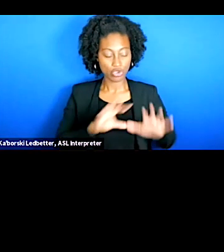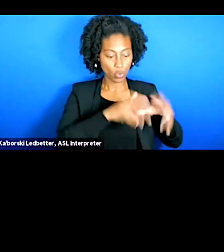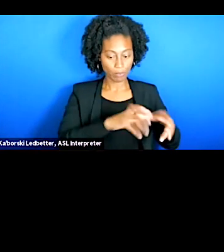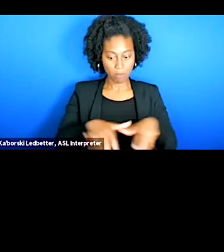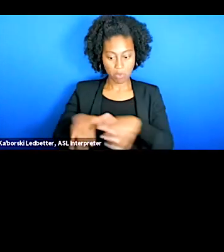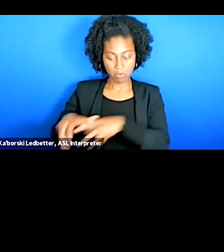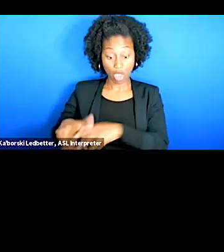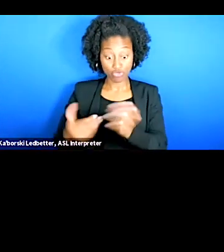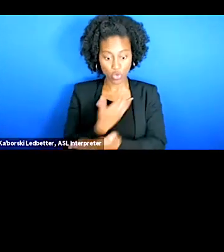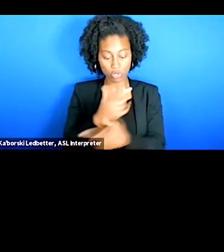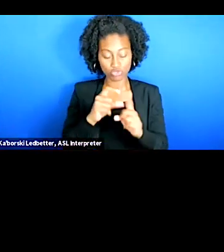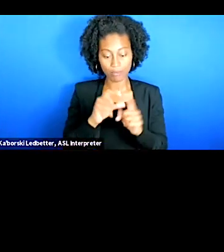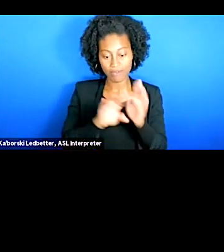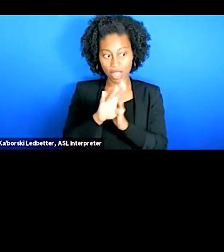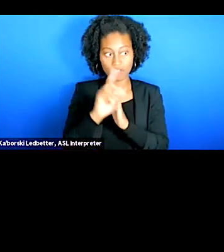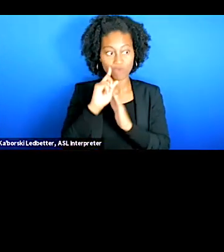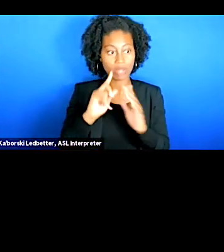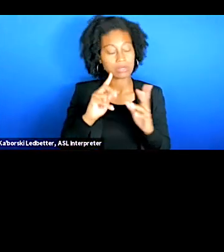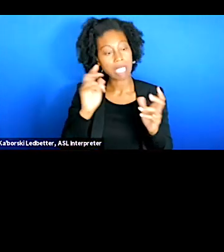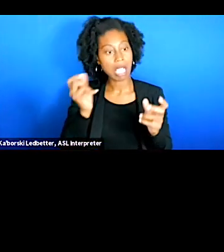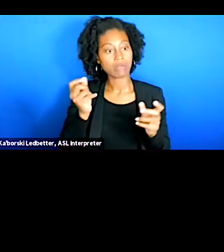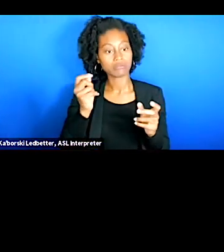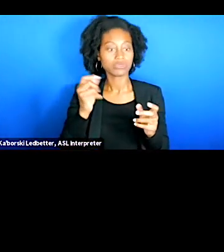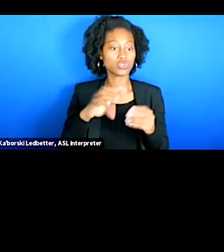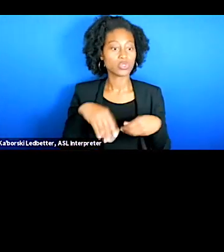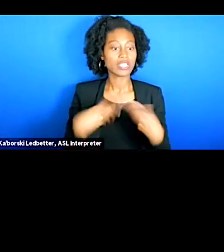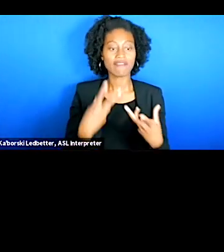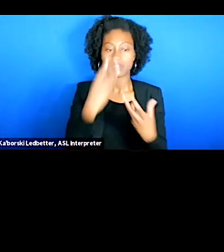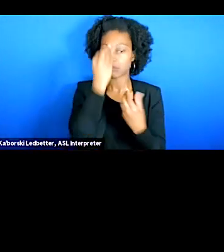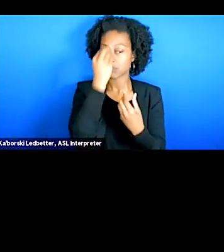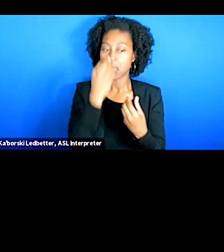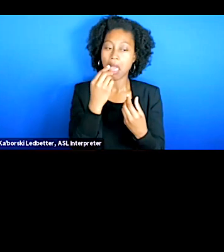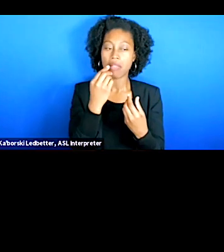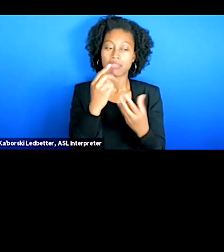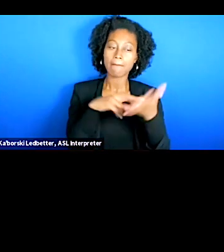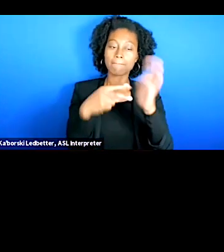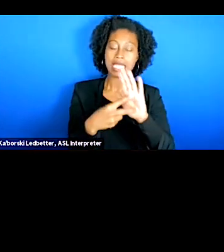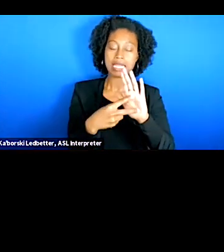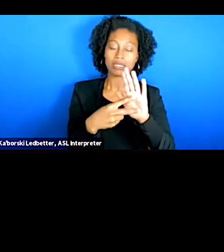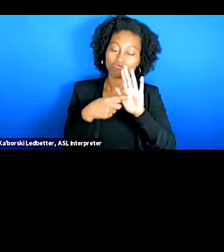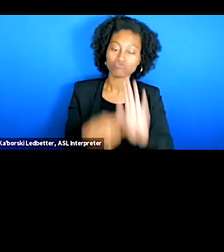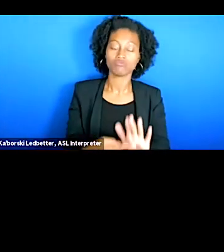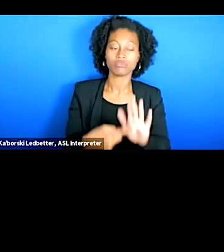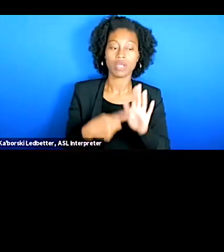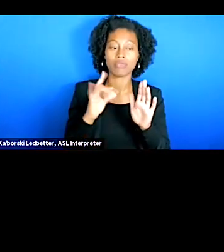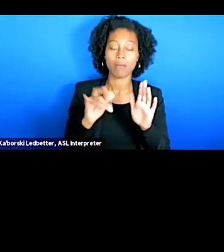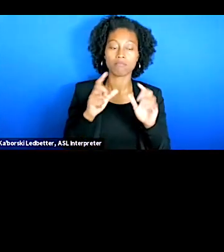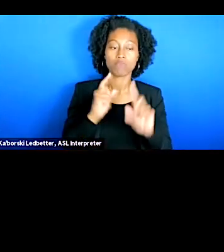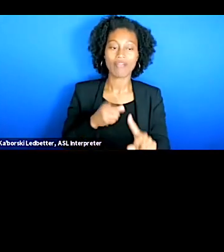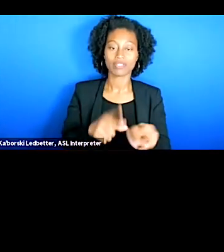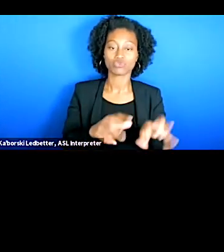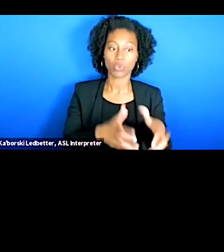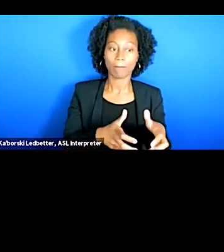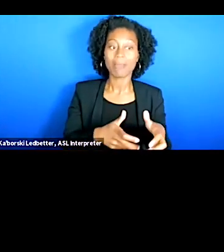to capture the meaning of groups of initial codes. These became the descriptive themes of culture of exclusion